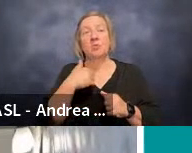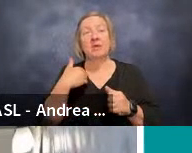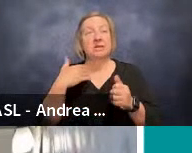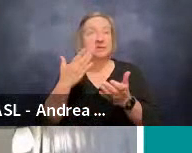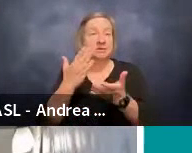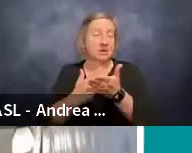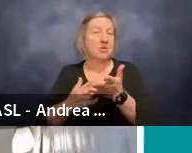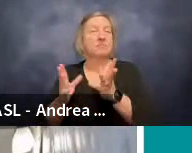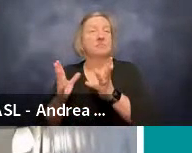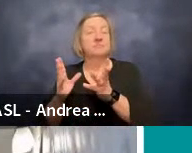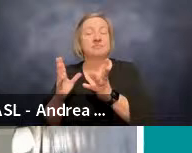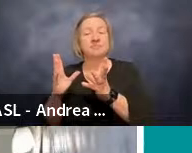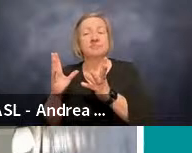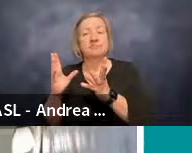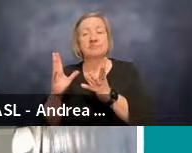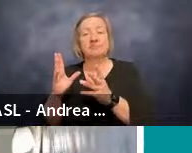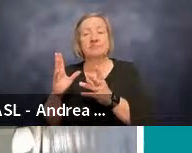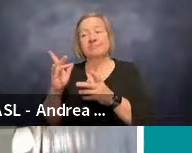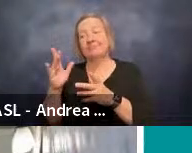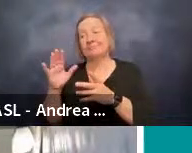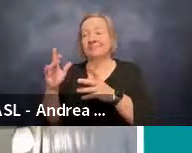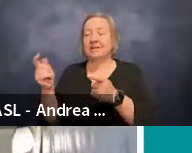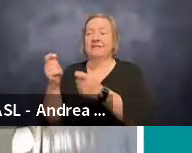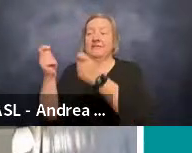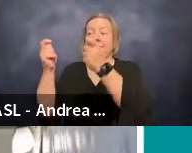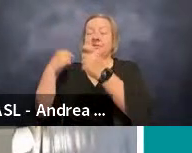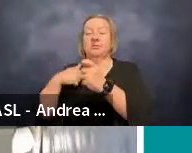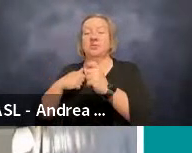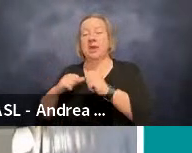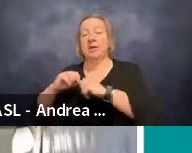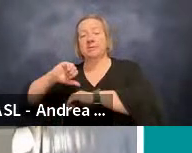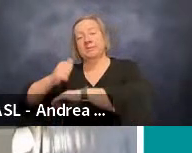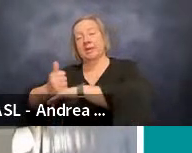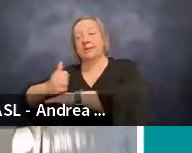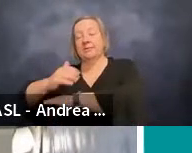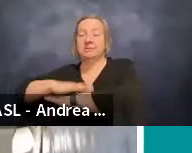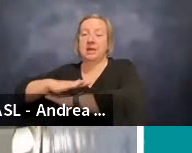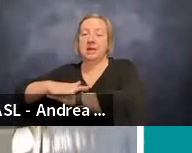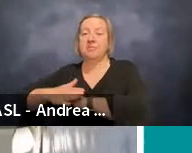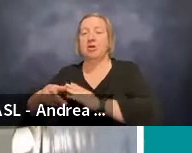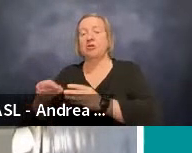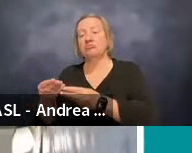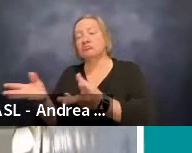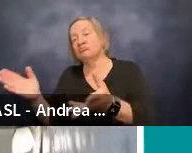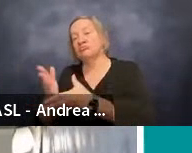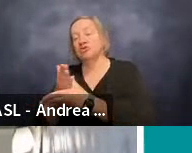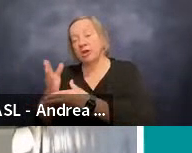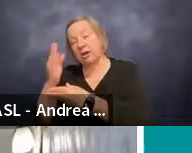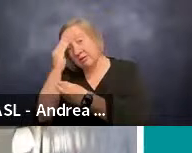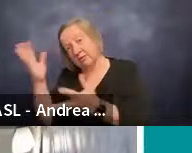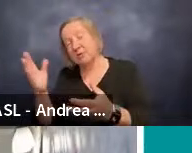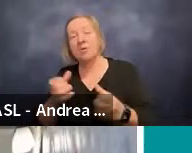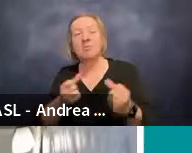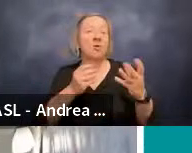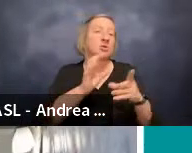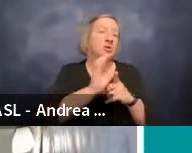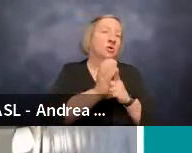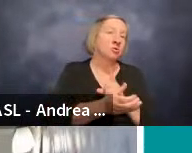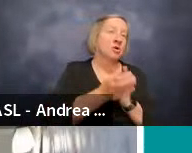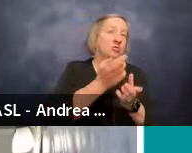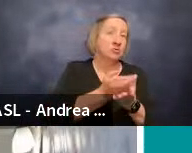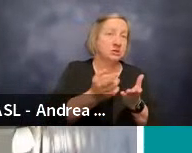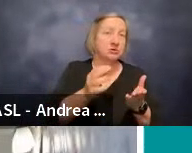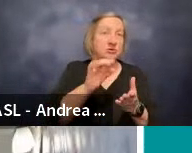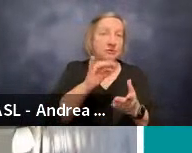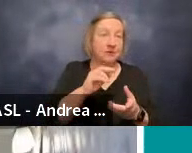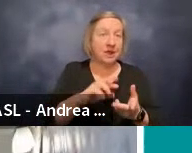the Latino Community Resource Group Multicultural Resource Fair. We're also going to be at Vancouver